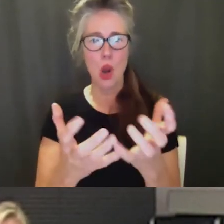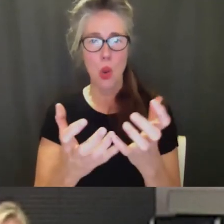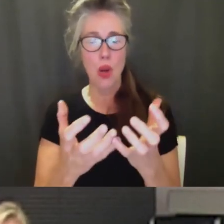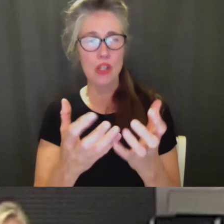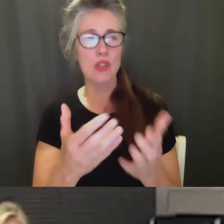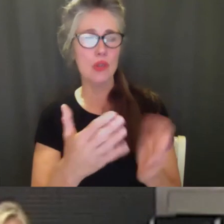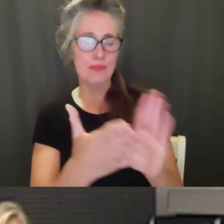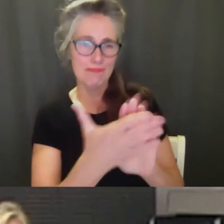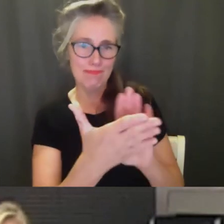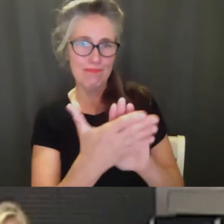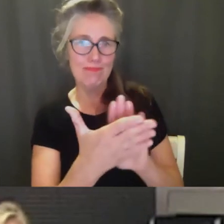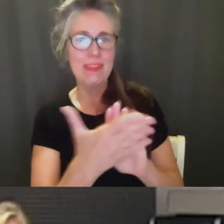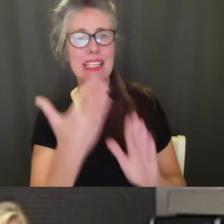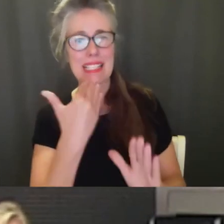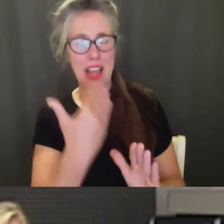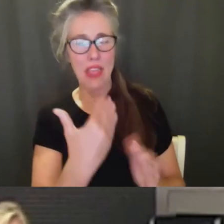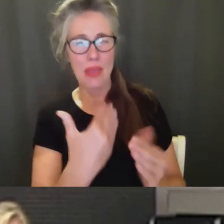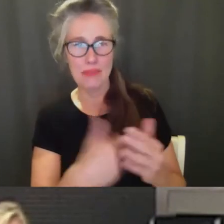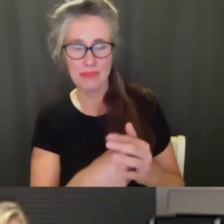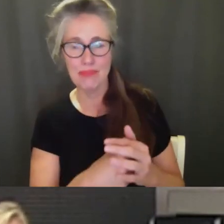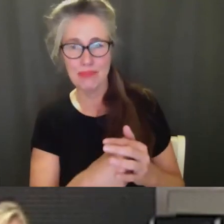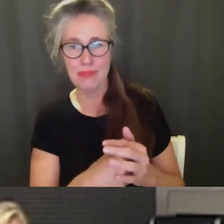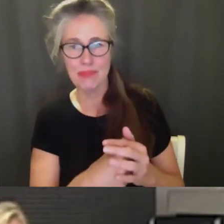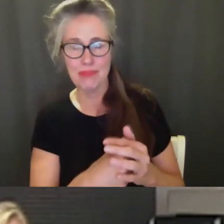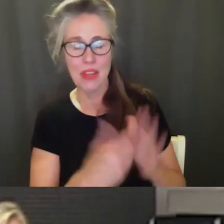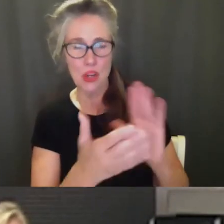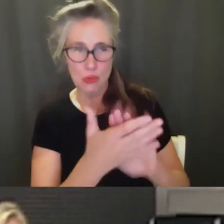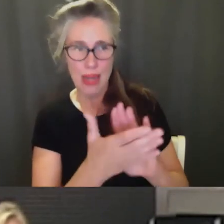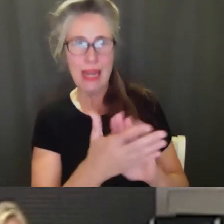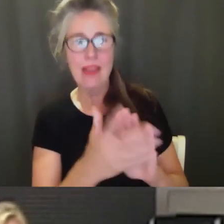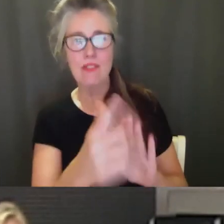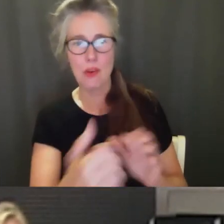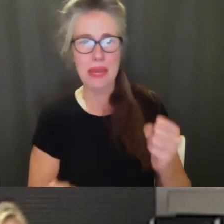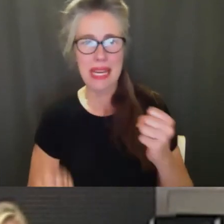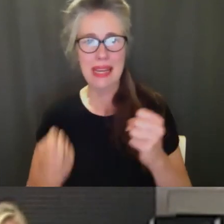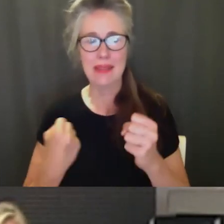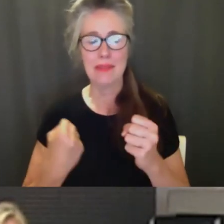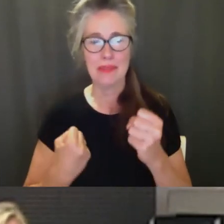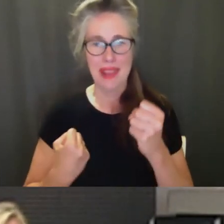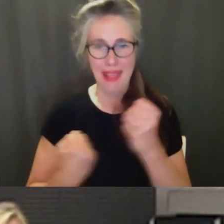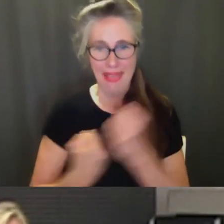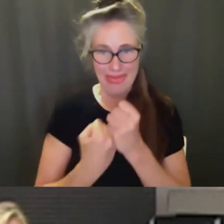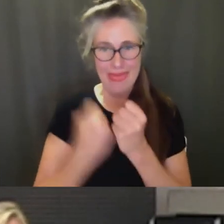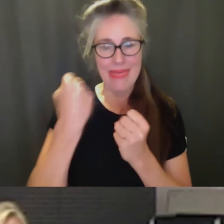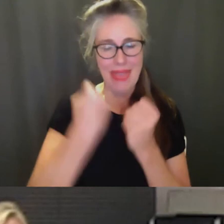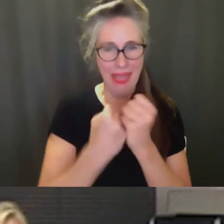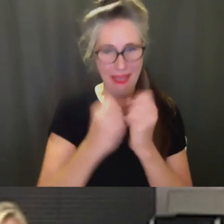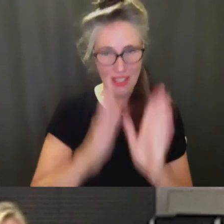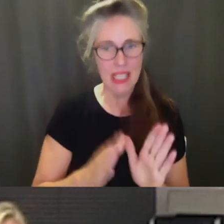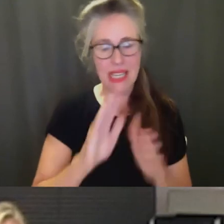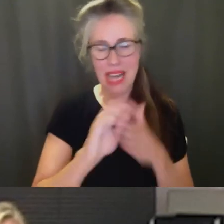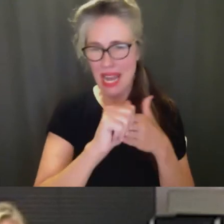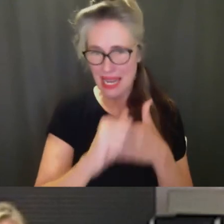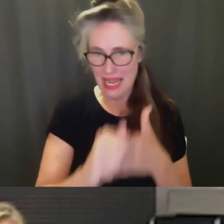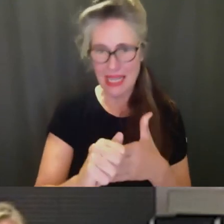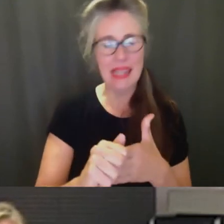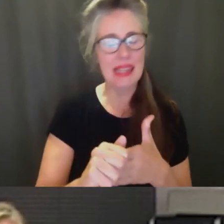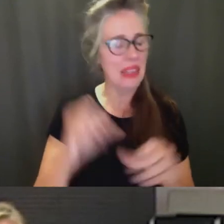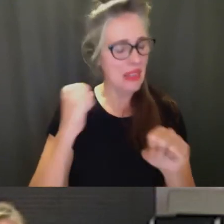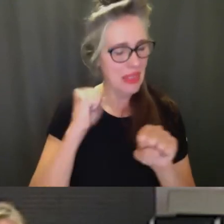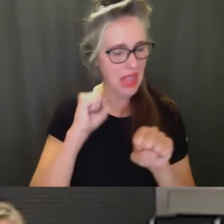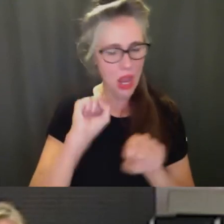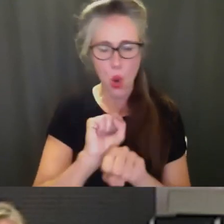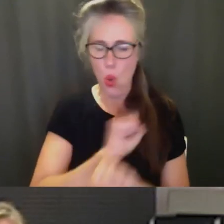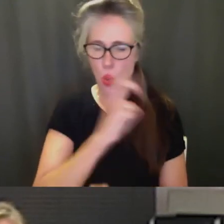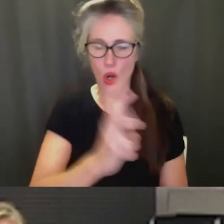them due credit for being the kind of advocates and leaders that they are in this community.